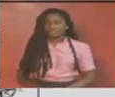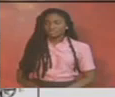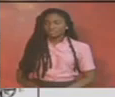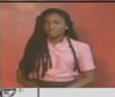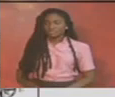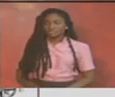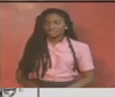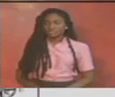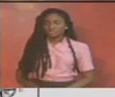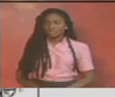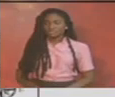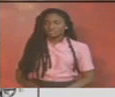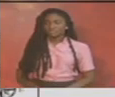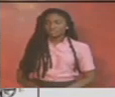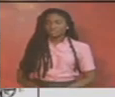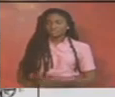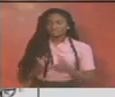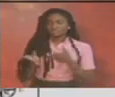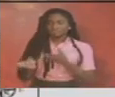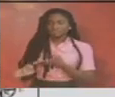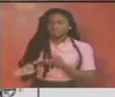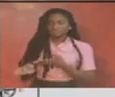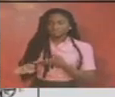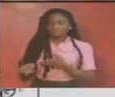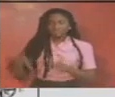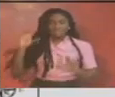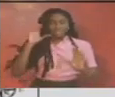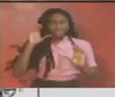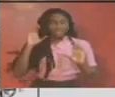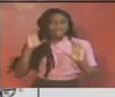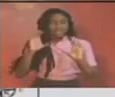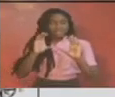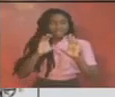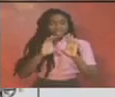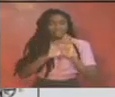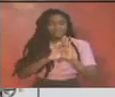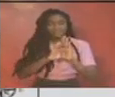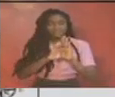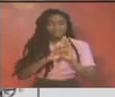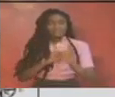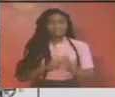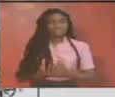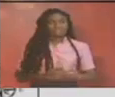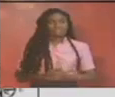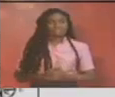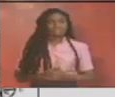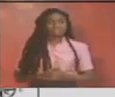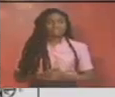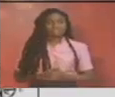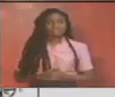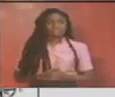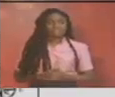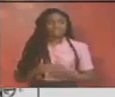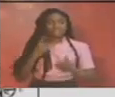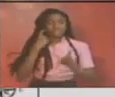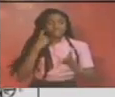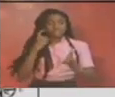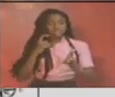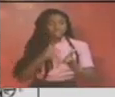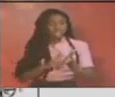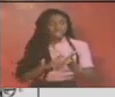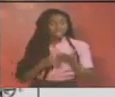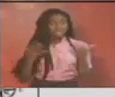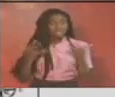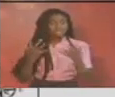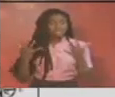graph. So again, this graph I would have discussed Monday prior, and what we would have seen on that